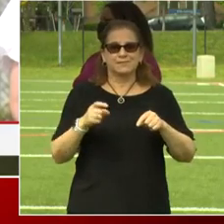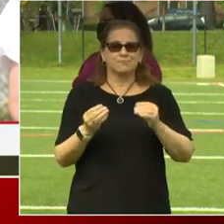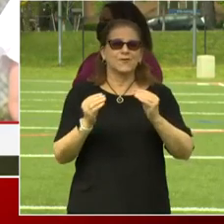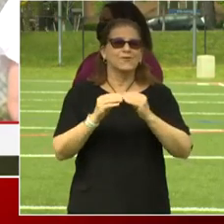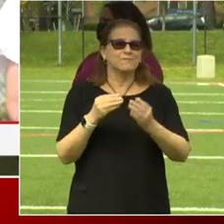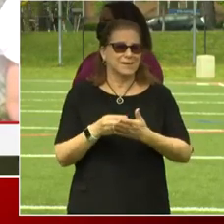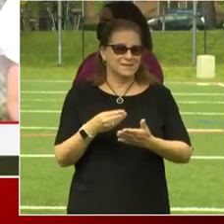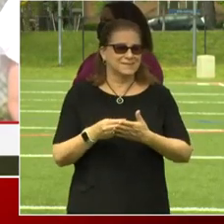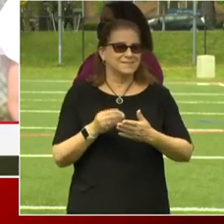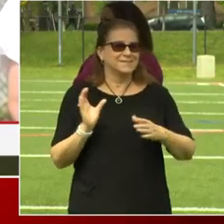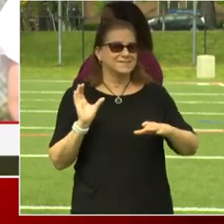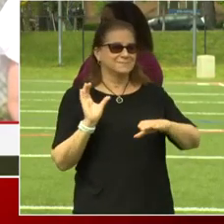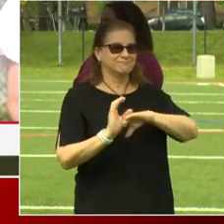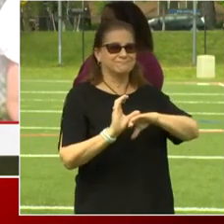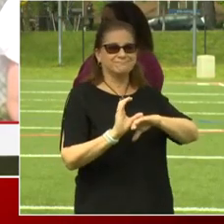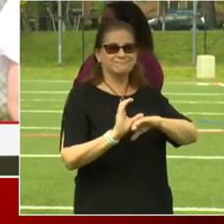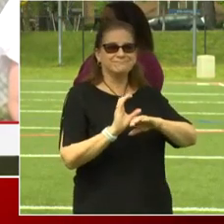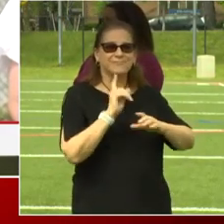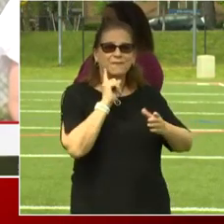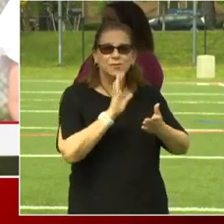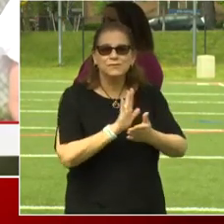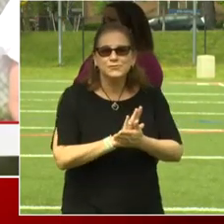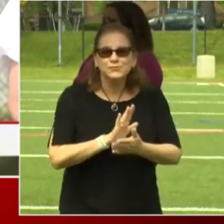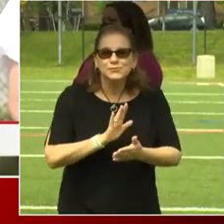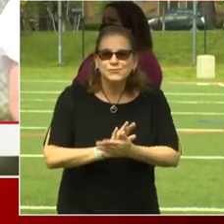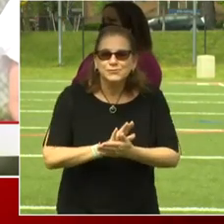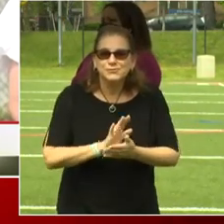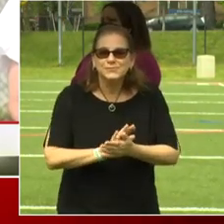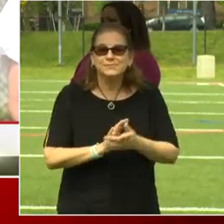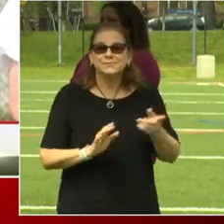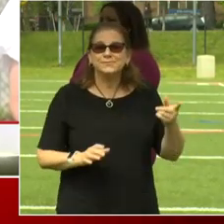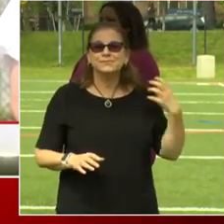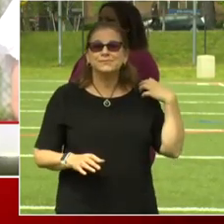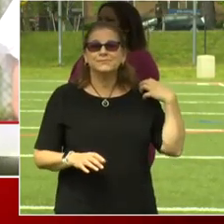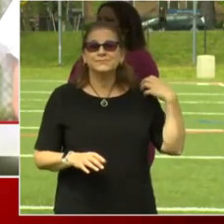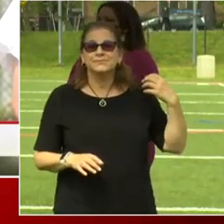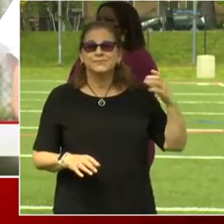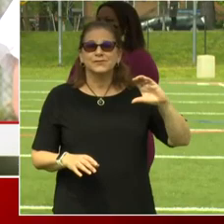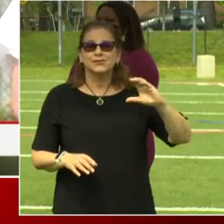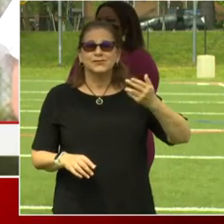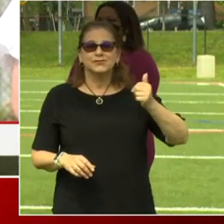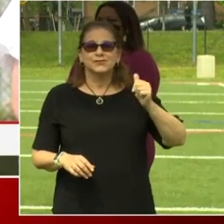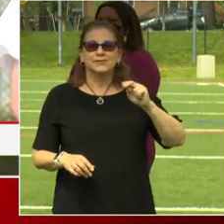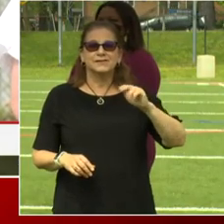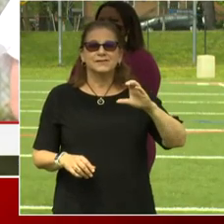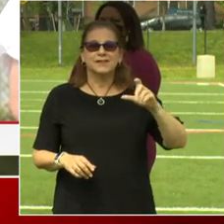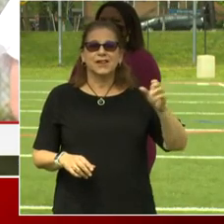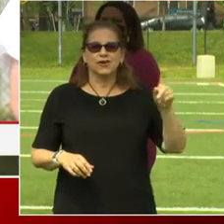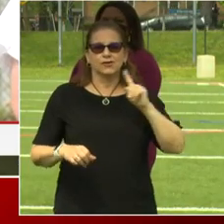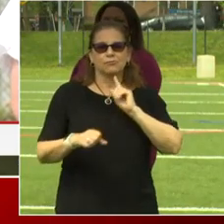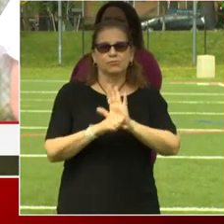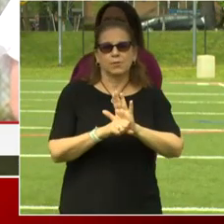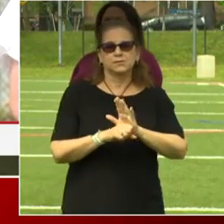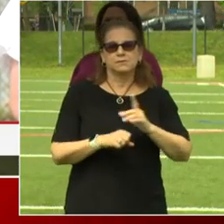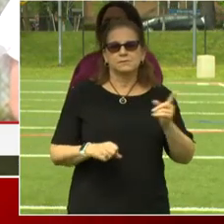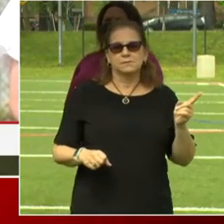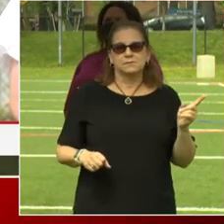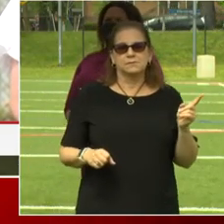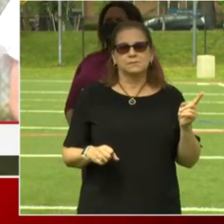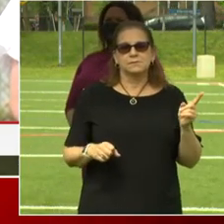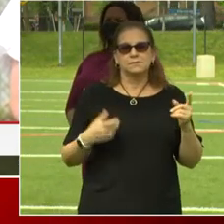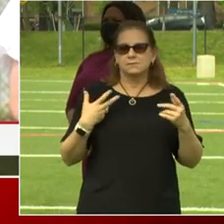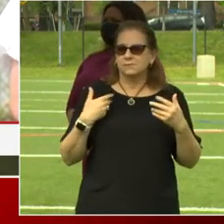this weekend with the chancellor, and he's indicated to me a commitment in that regard, but we're going forward